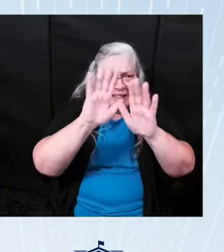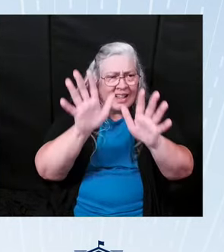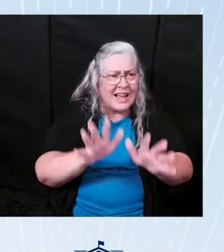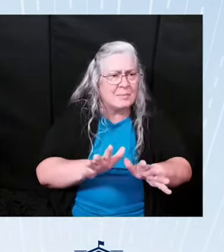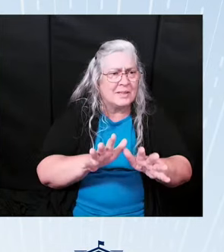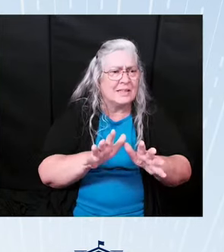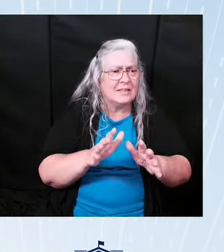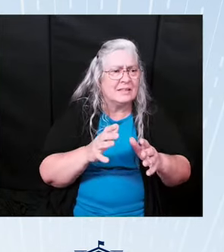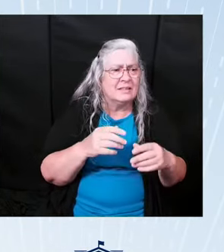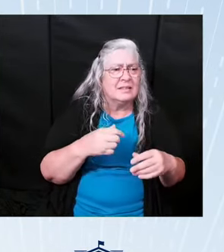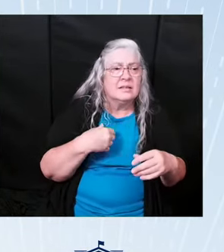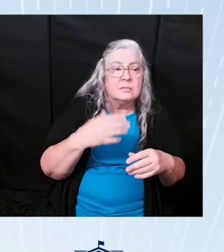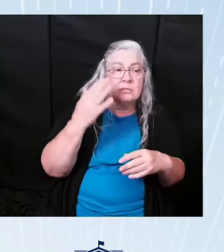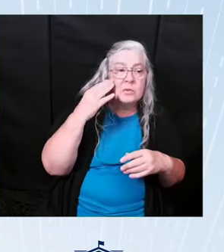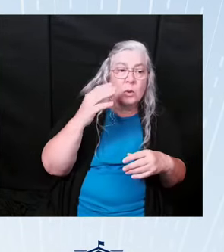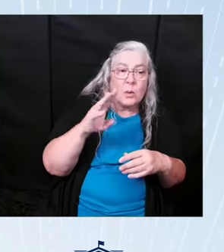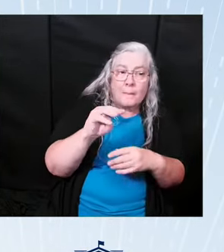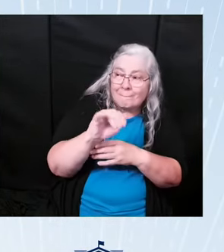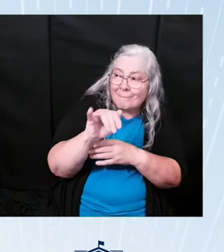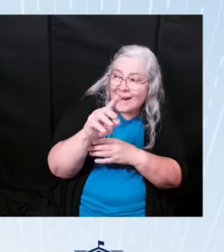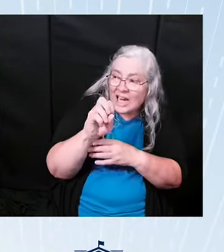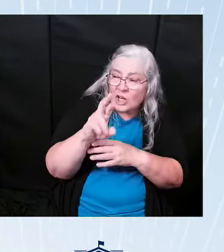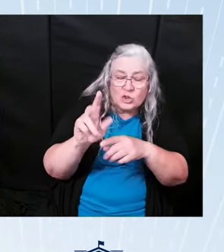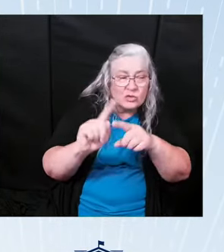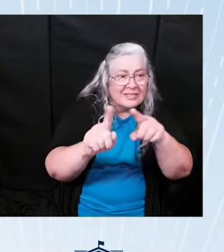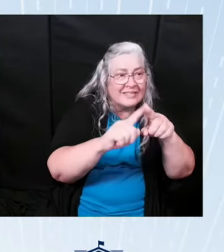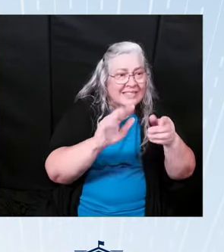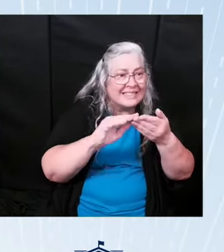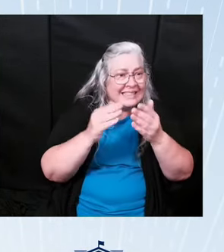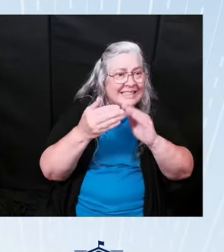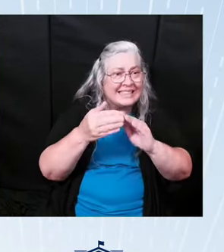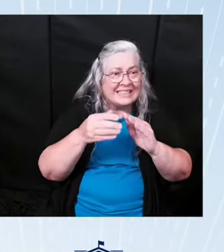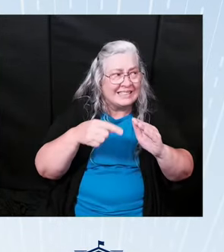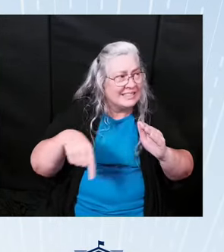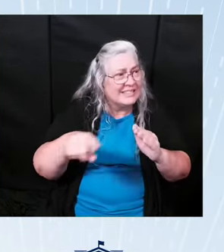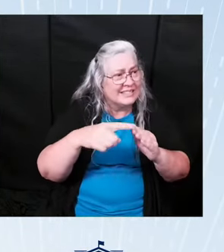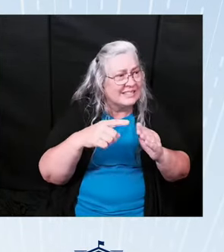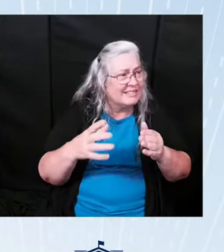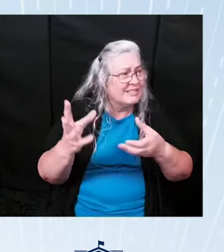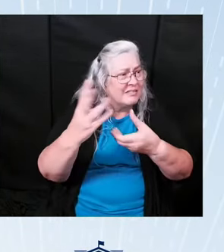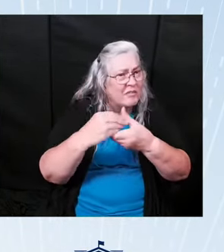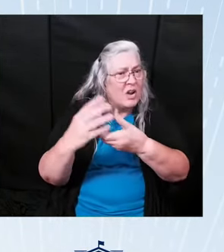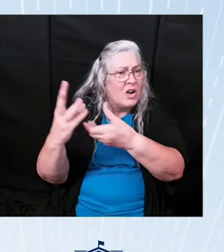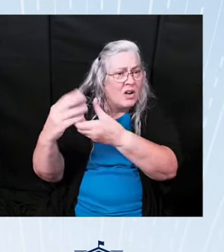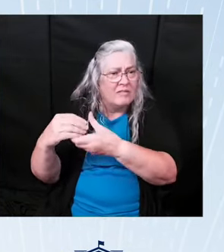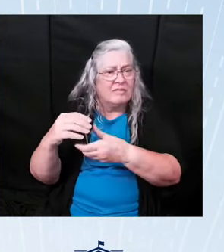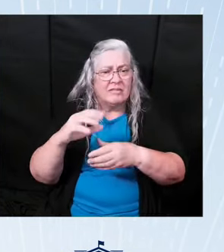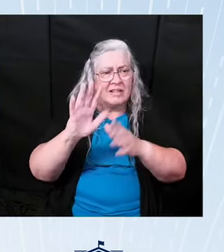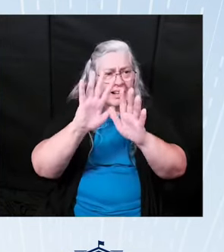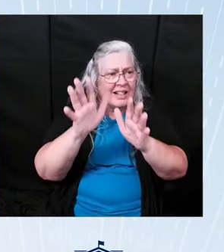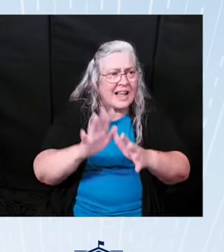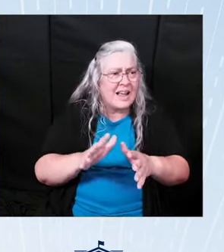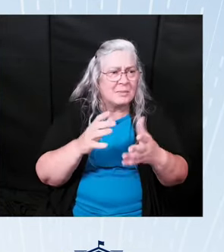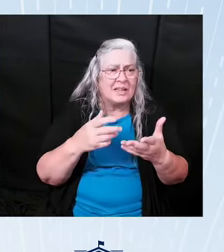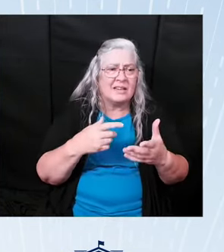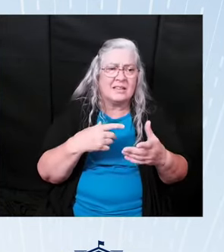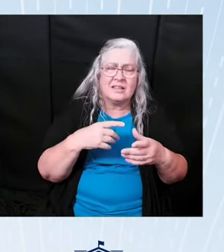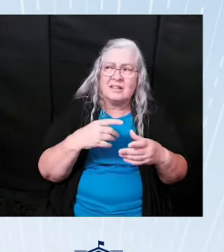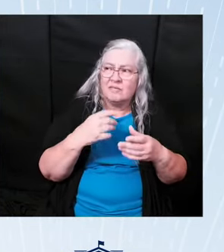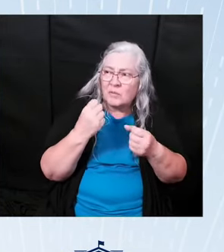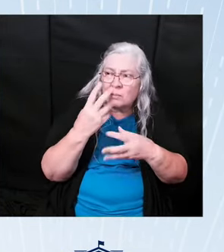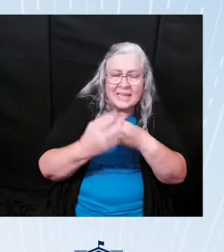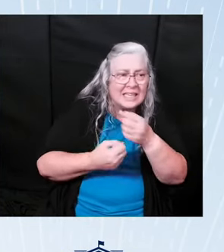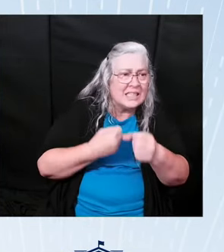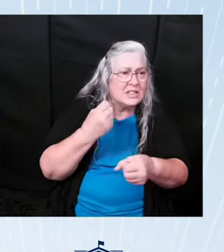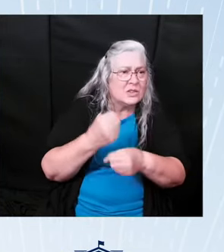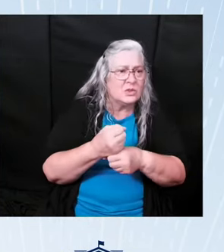even when other people were not. Cities and local governments and local communities were doing the work. And of course, in